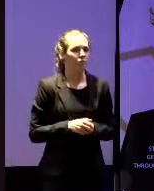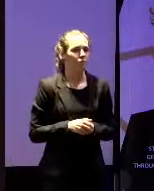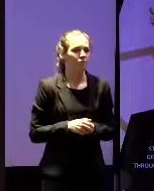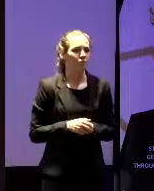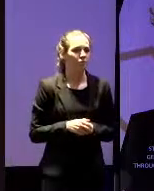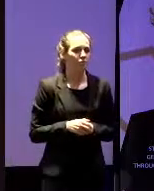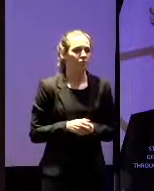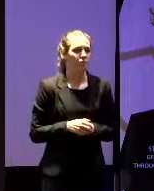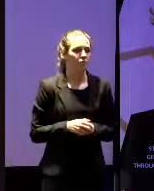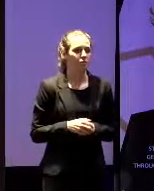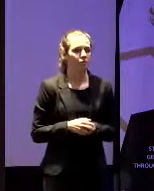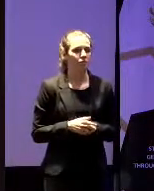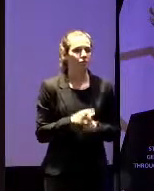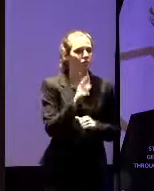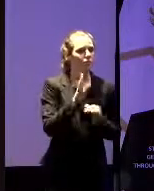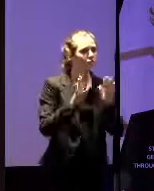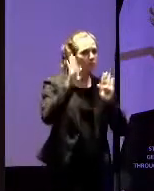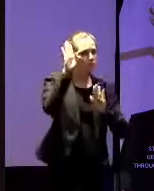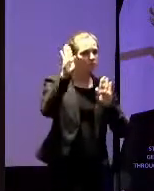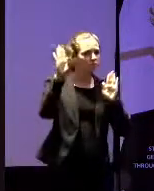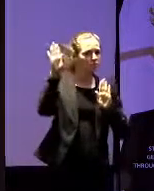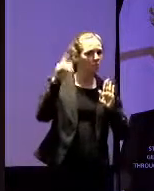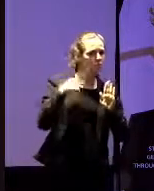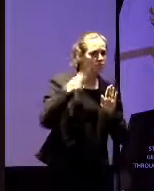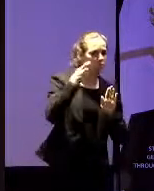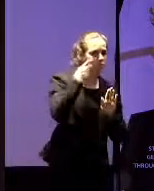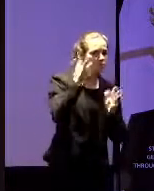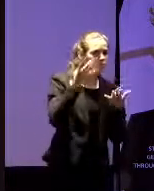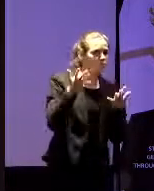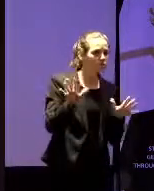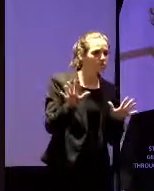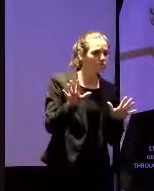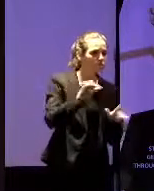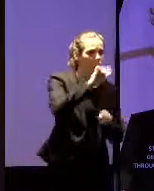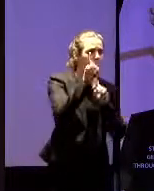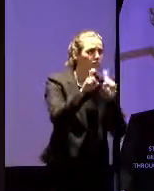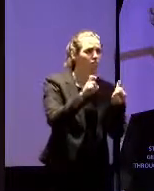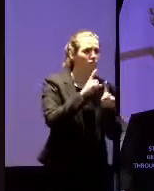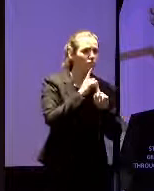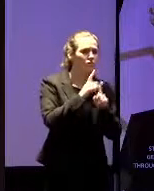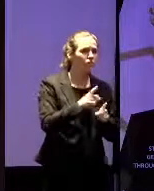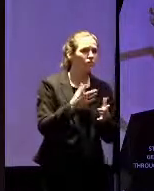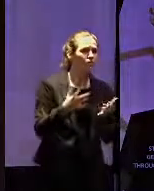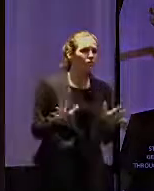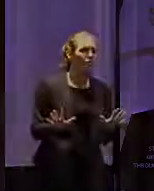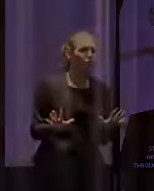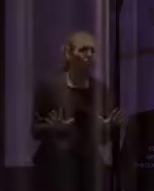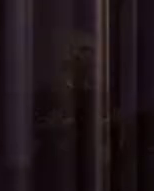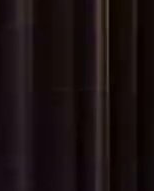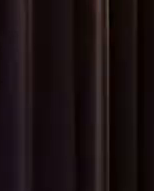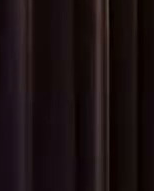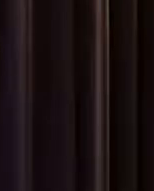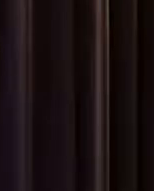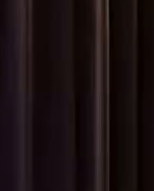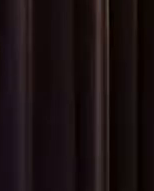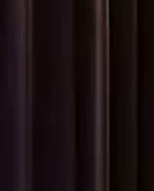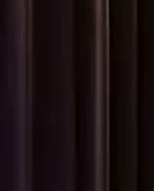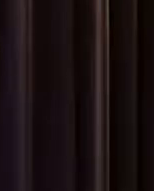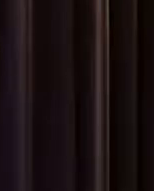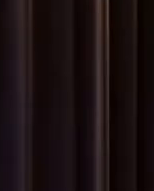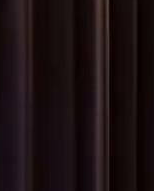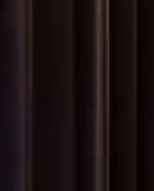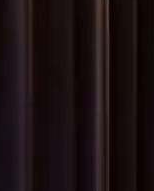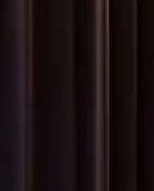Those are the hands that I recognized in the process of Q&A. Unless if there is any other